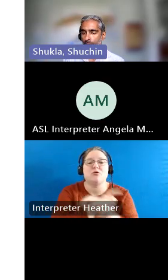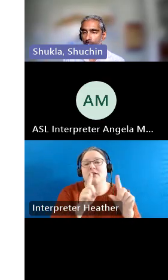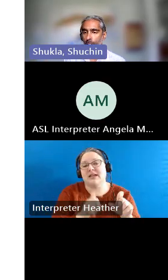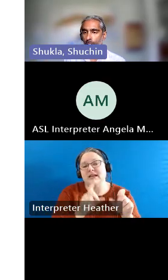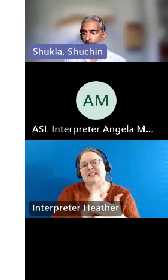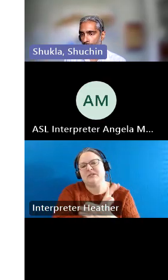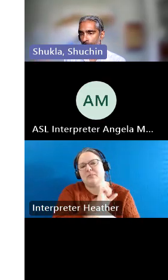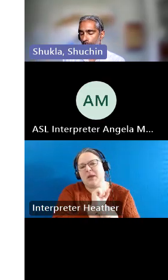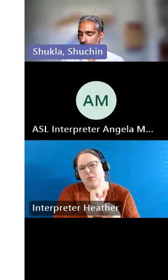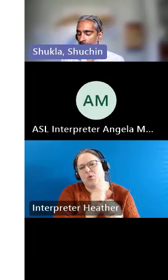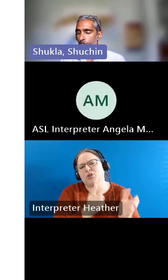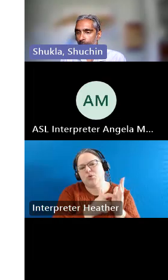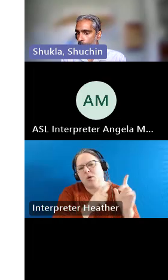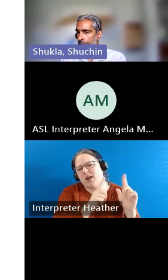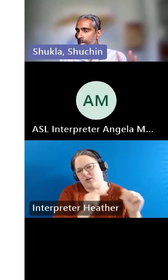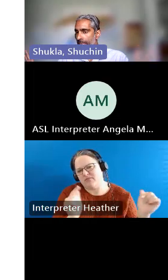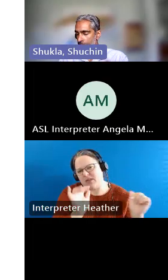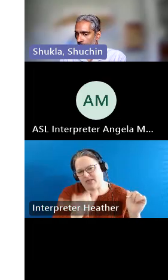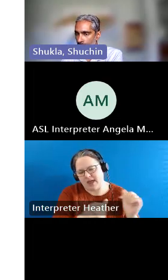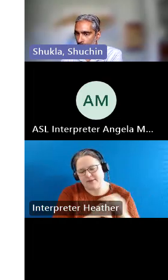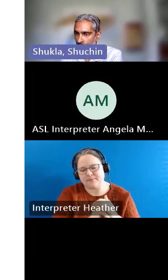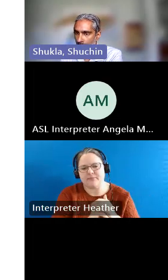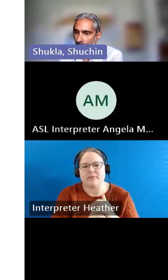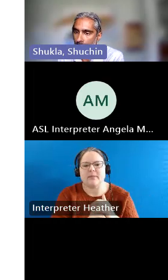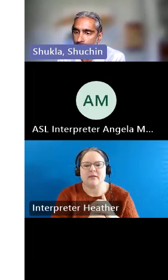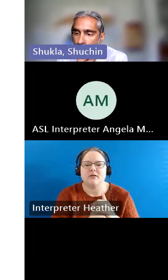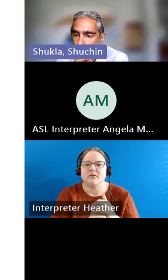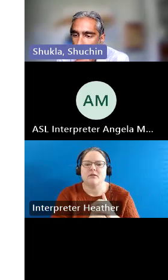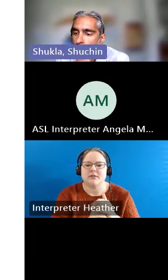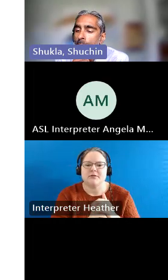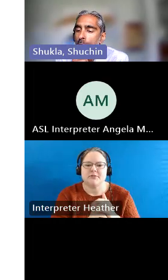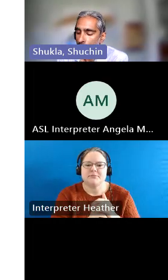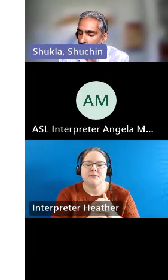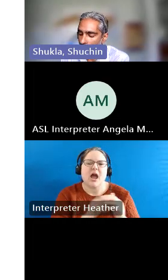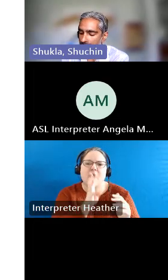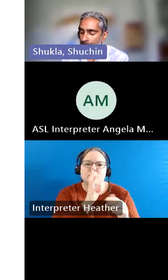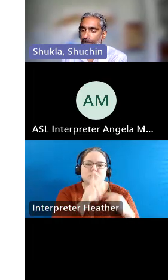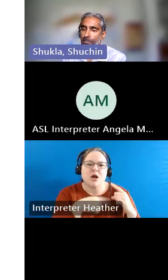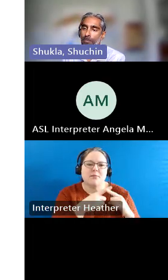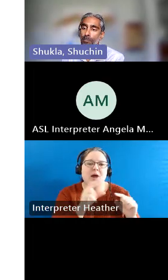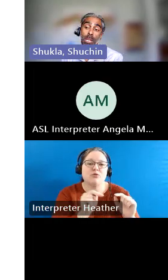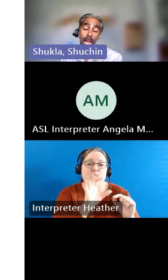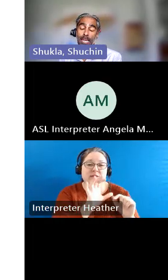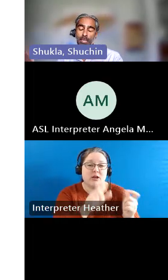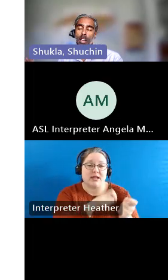that. And we'll talk more about OTPs in general in North Carolina. So the